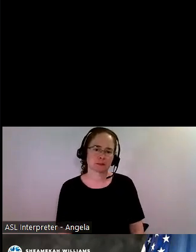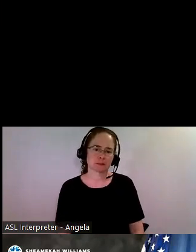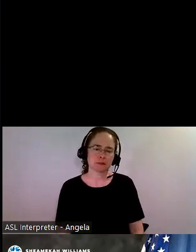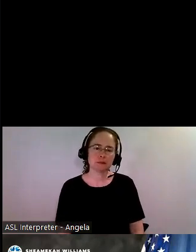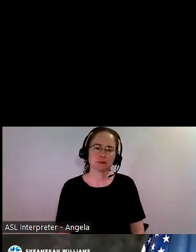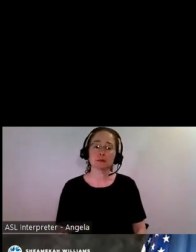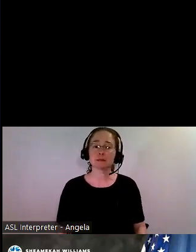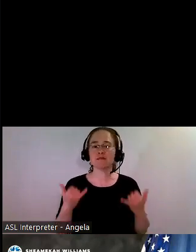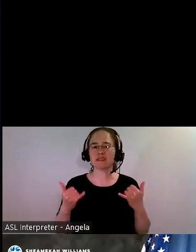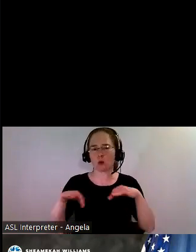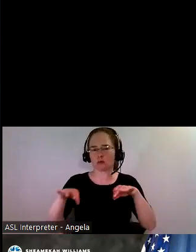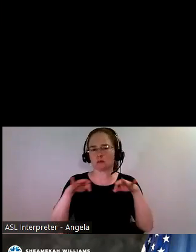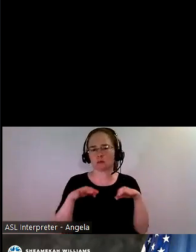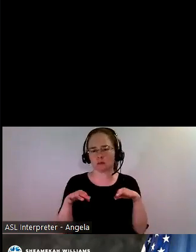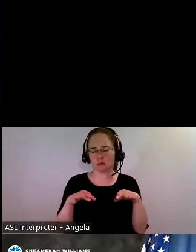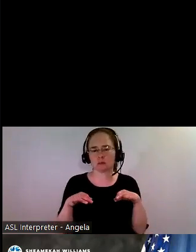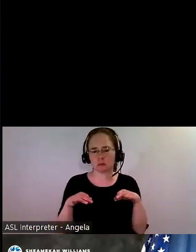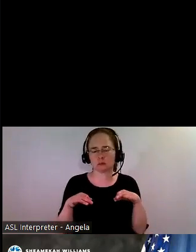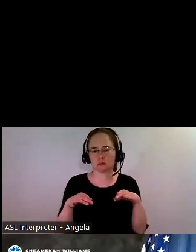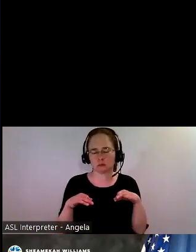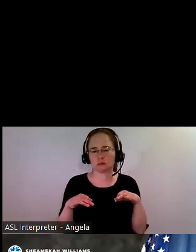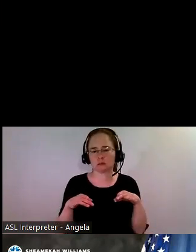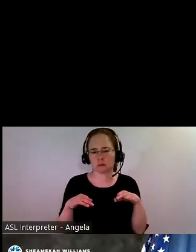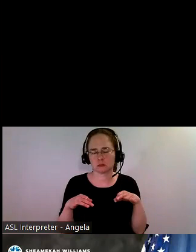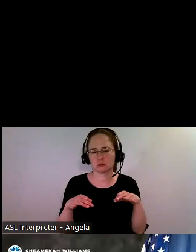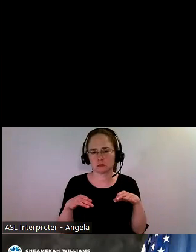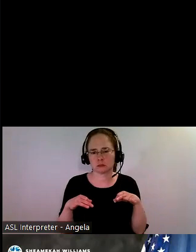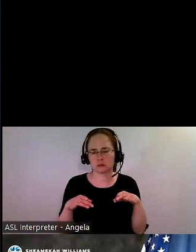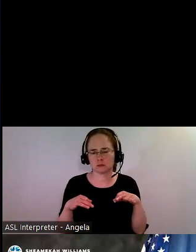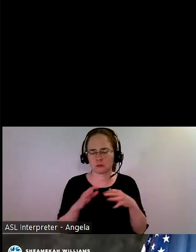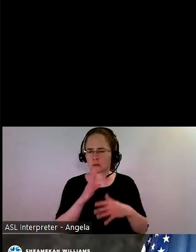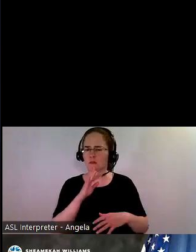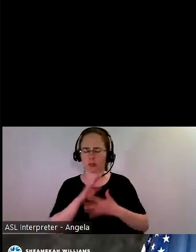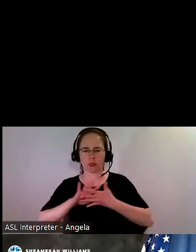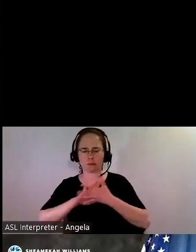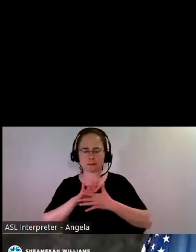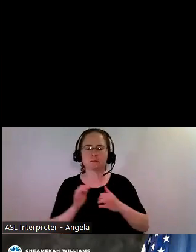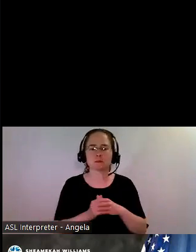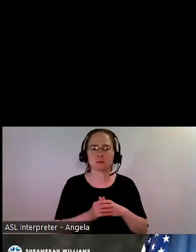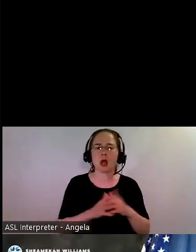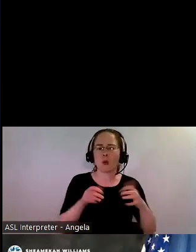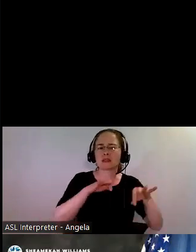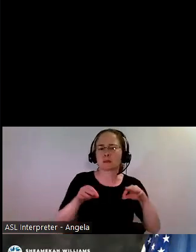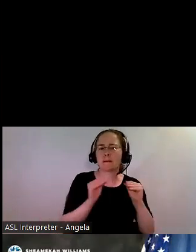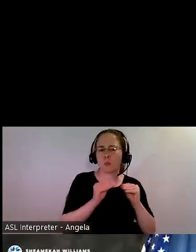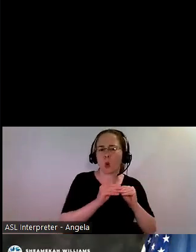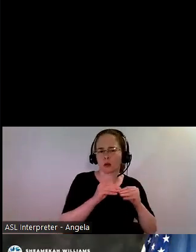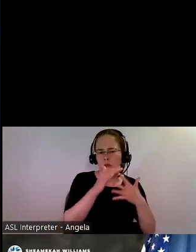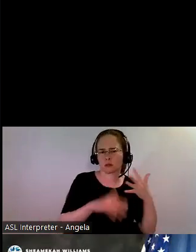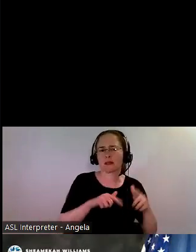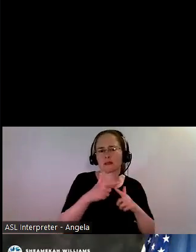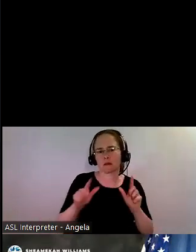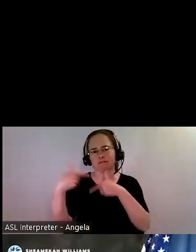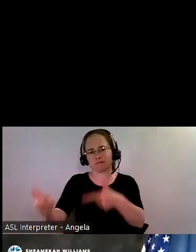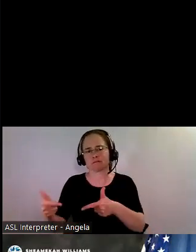I'm going to go into specifics about the home, and I'm going to do that. I want to definitely hand it over to my colleagues at Grand. But